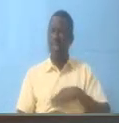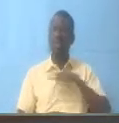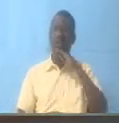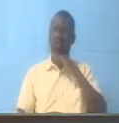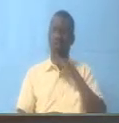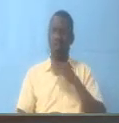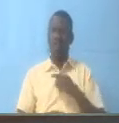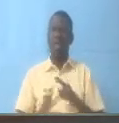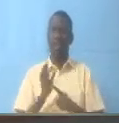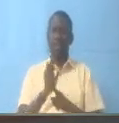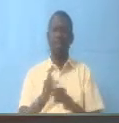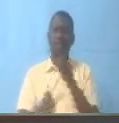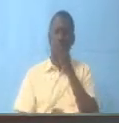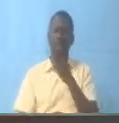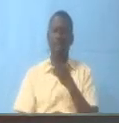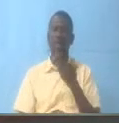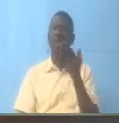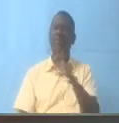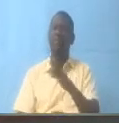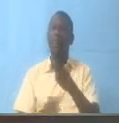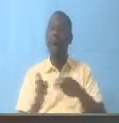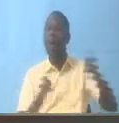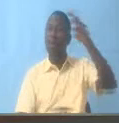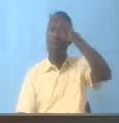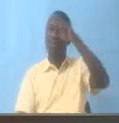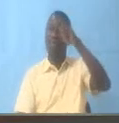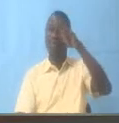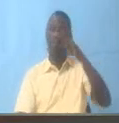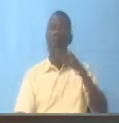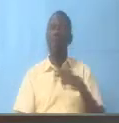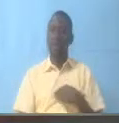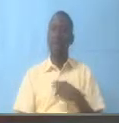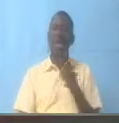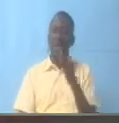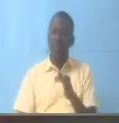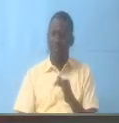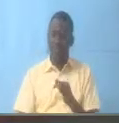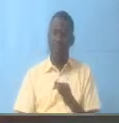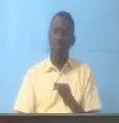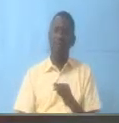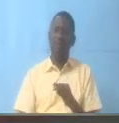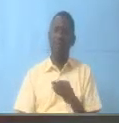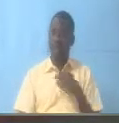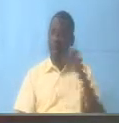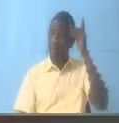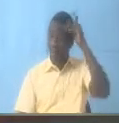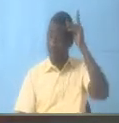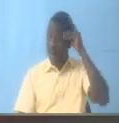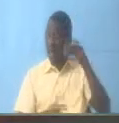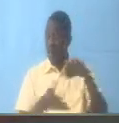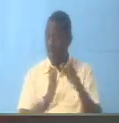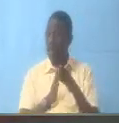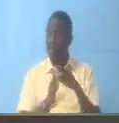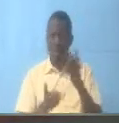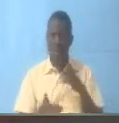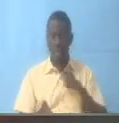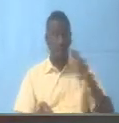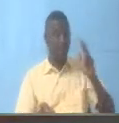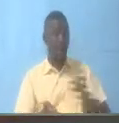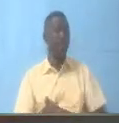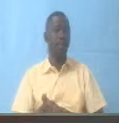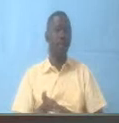if you're looking at evidence. If it's a political matter, then maybe that may be sufficient. But if you're looking at